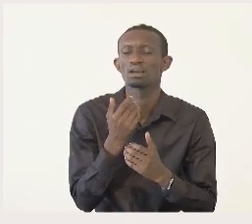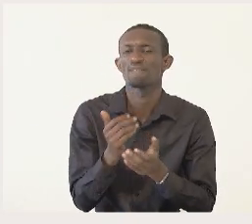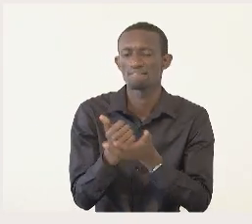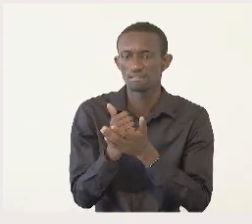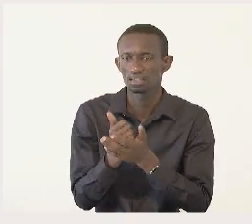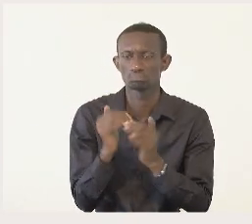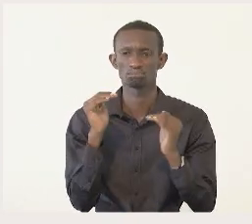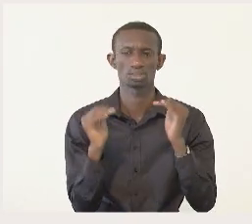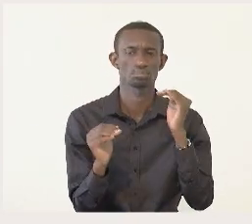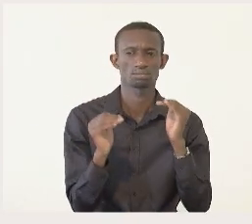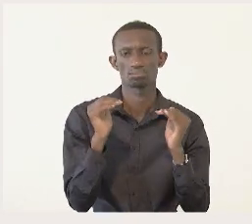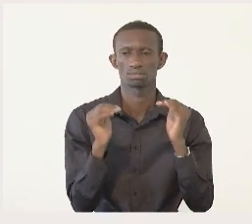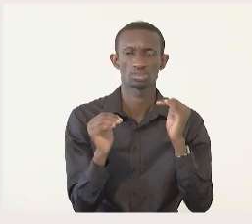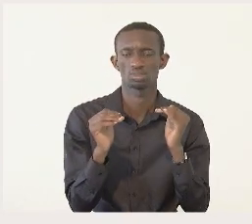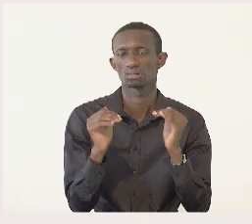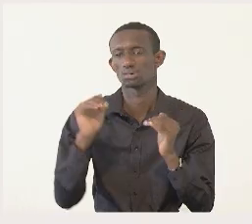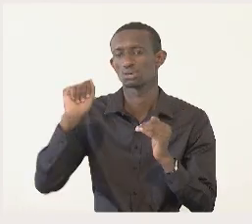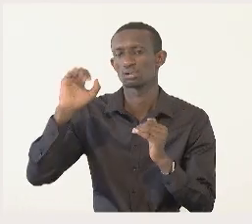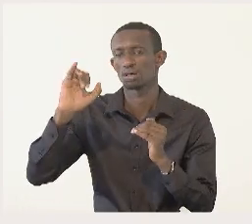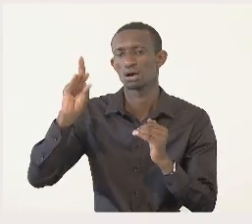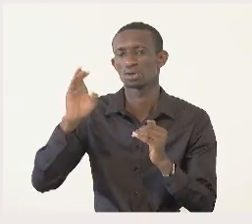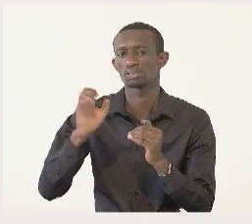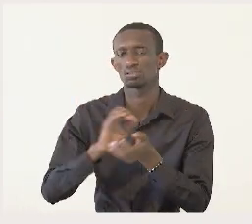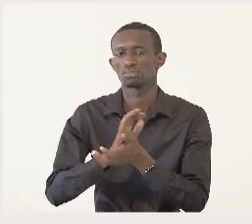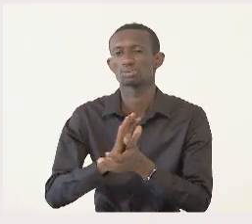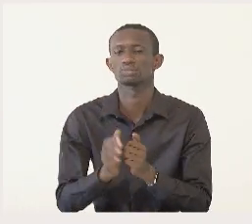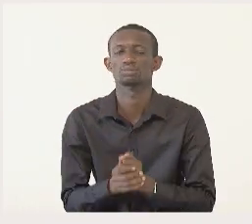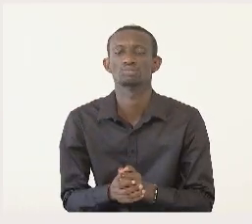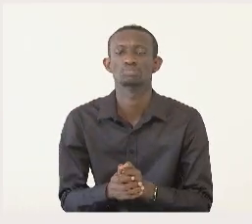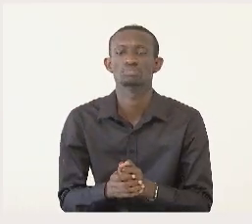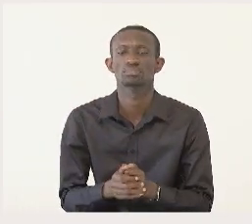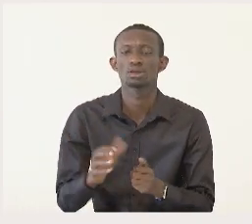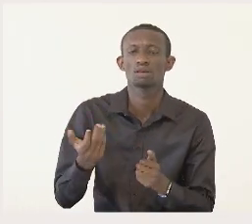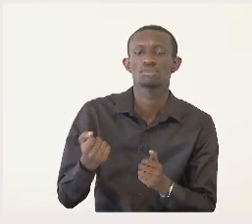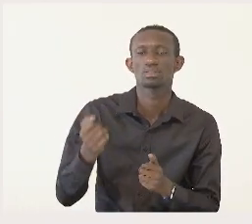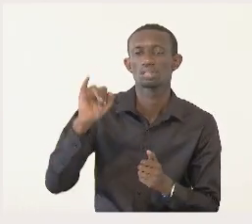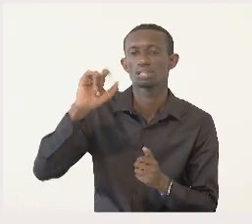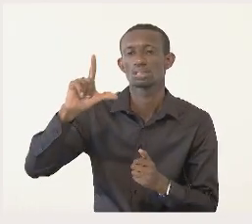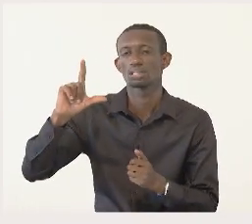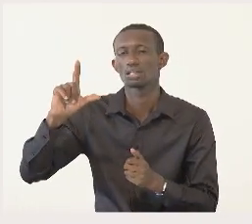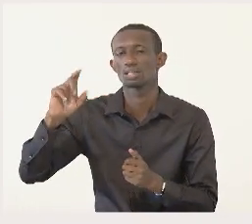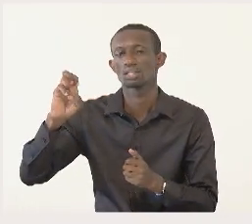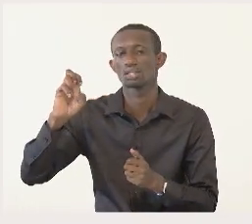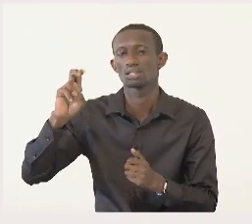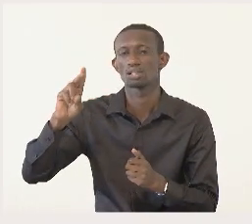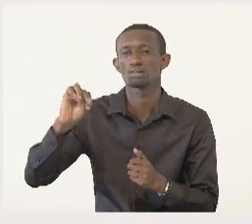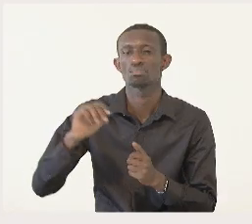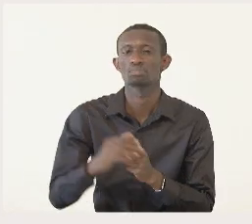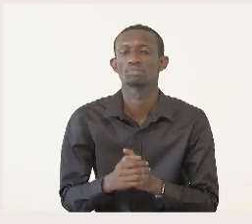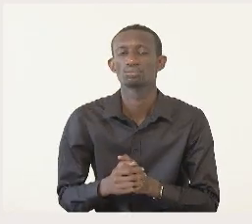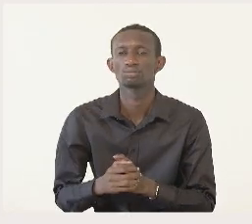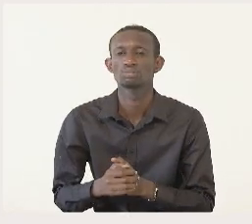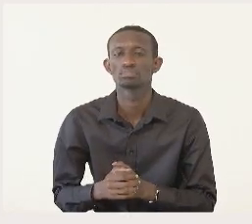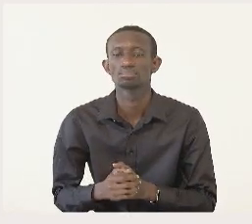for balancing the amount of glucose in our body. So we have the ileum. These are accessory